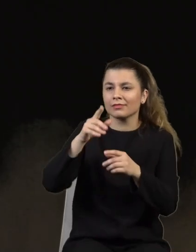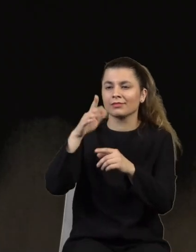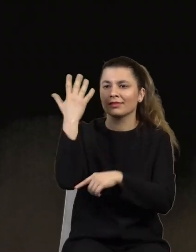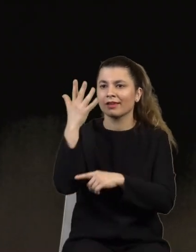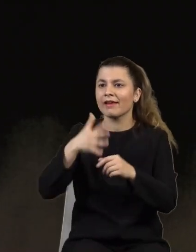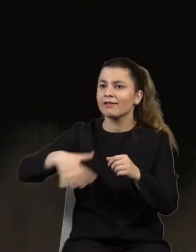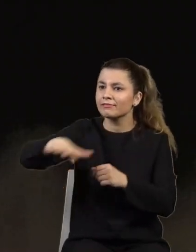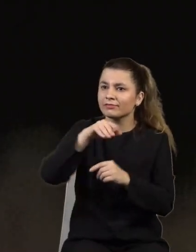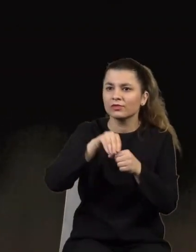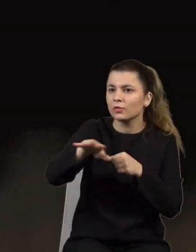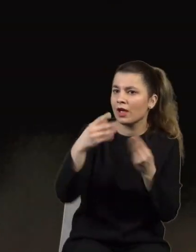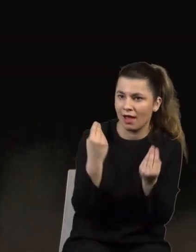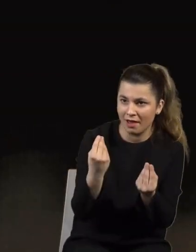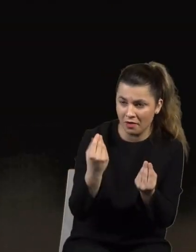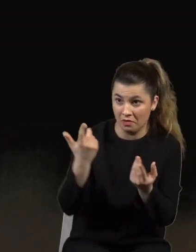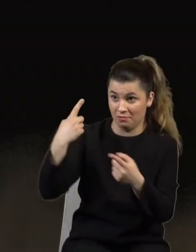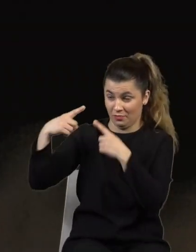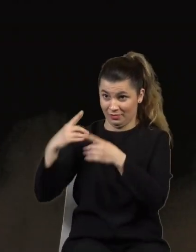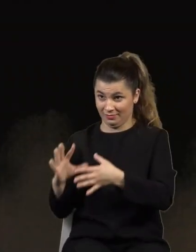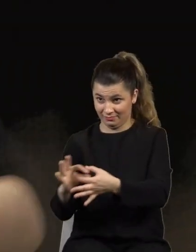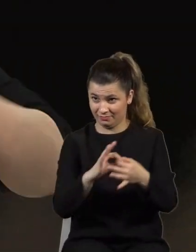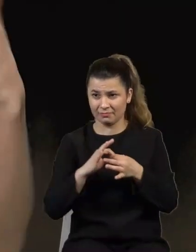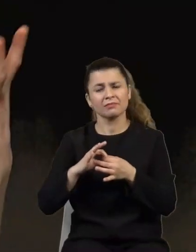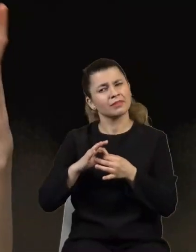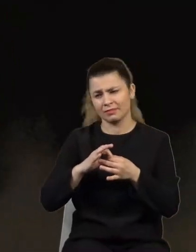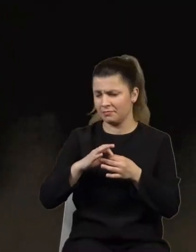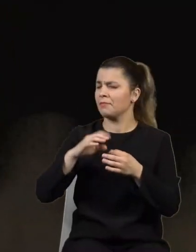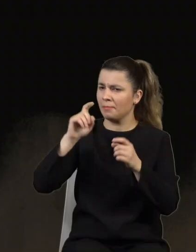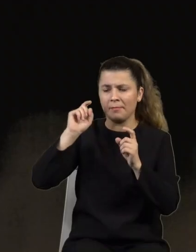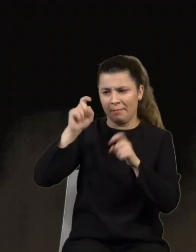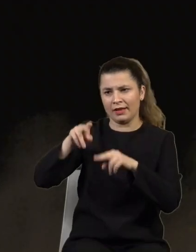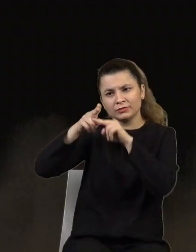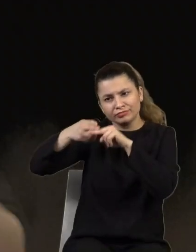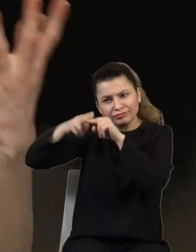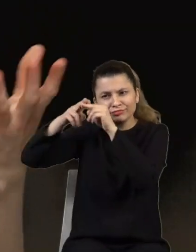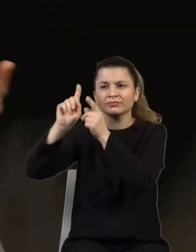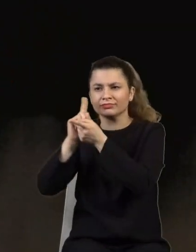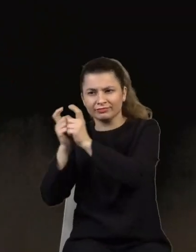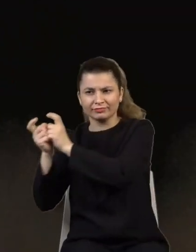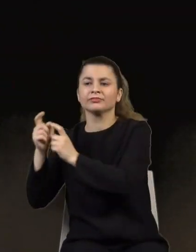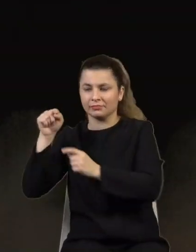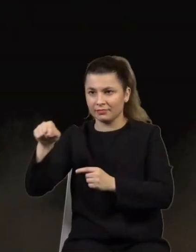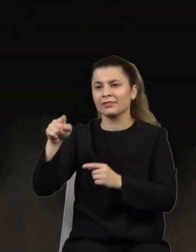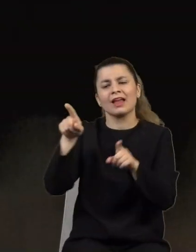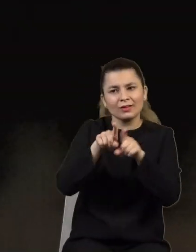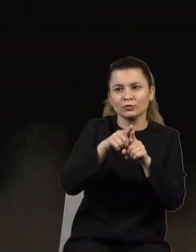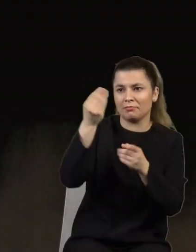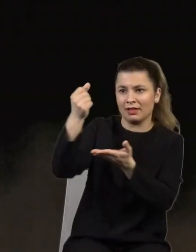do better. If I may give an example more on the climate aspects, which is more my area of